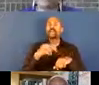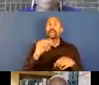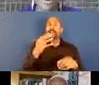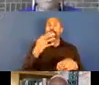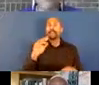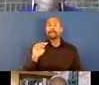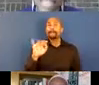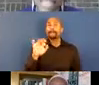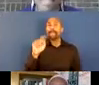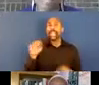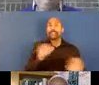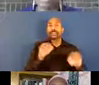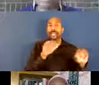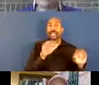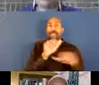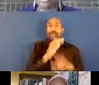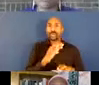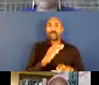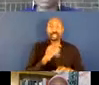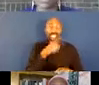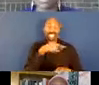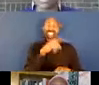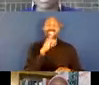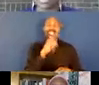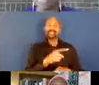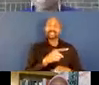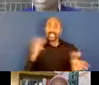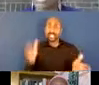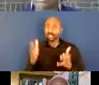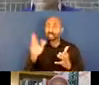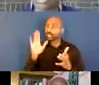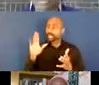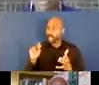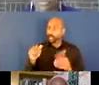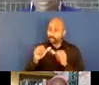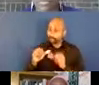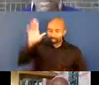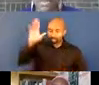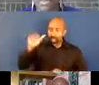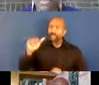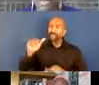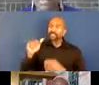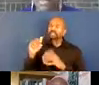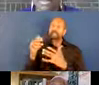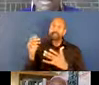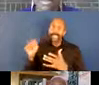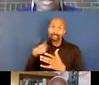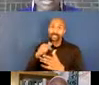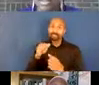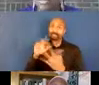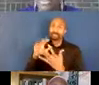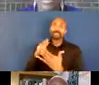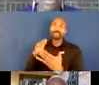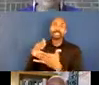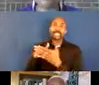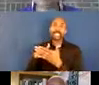be unflinching in my reckoning with IR's racist and patriarchal culture. Scalihana, a scholar